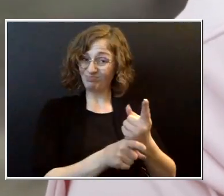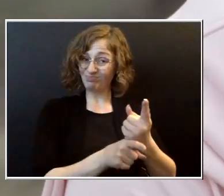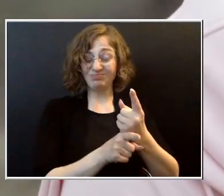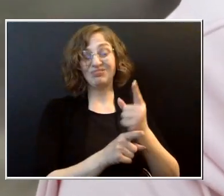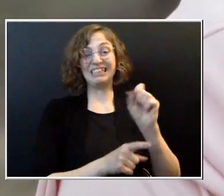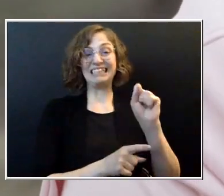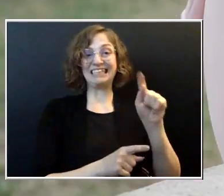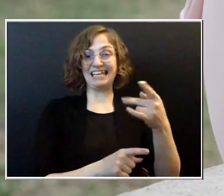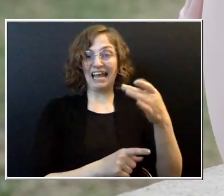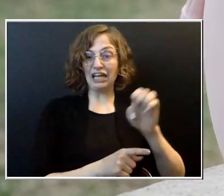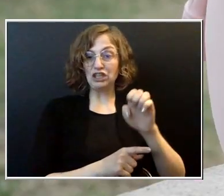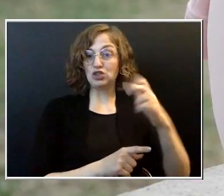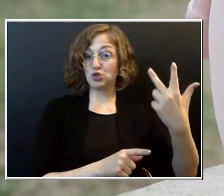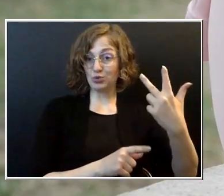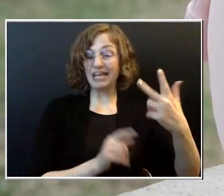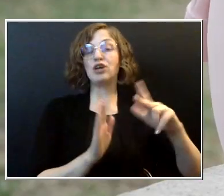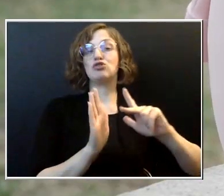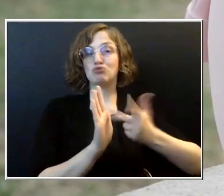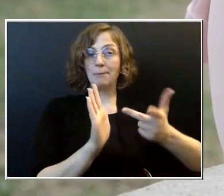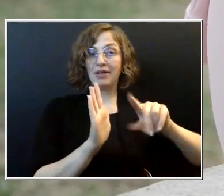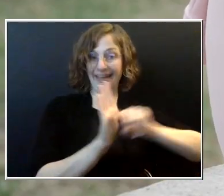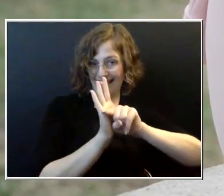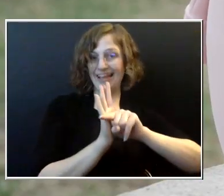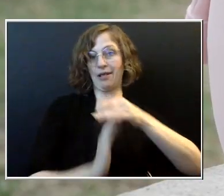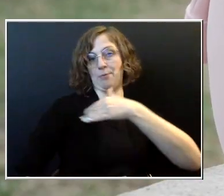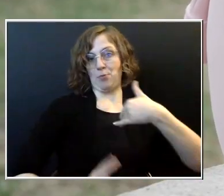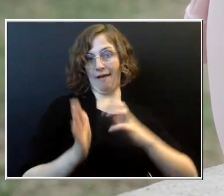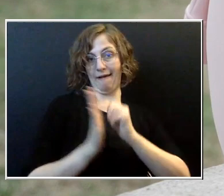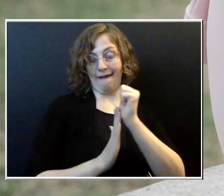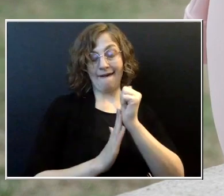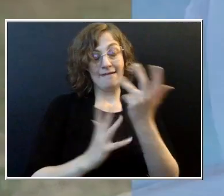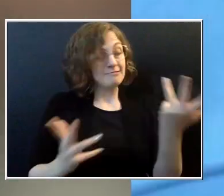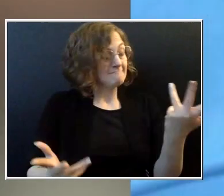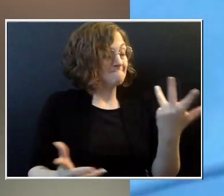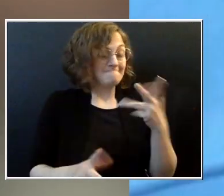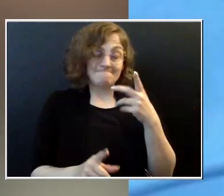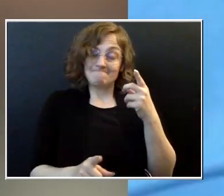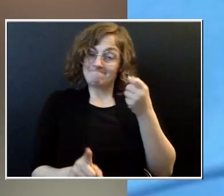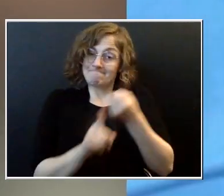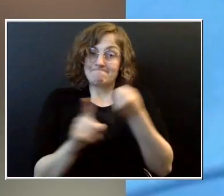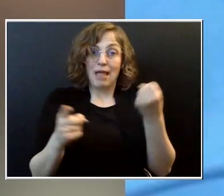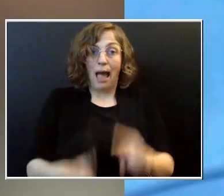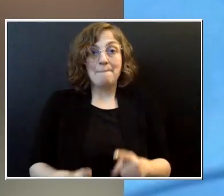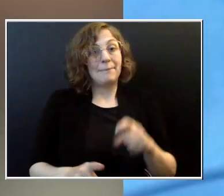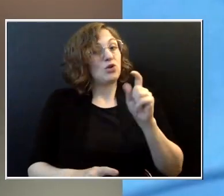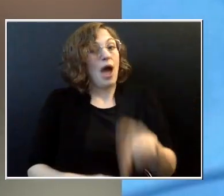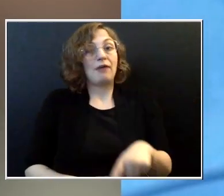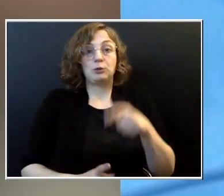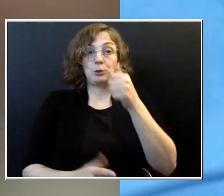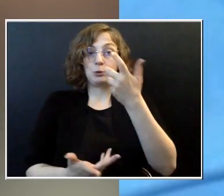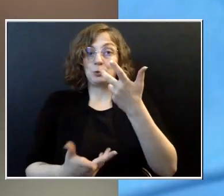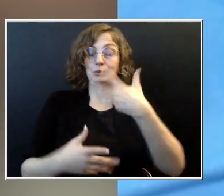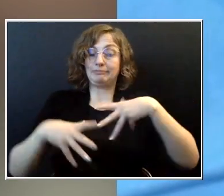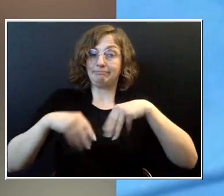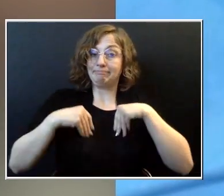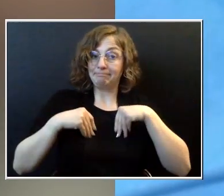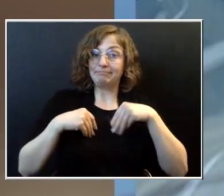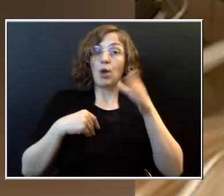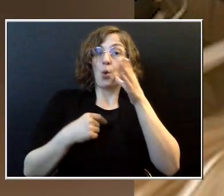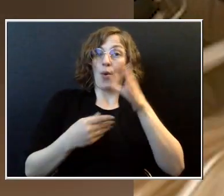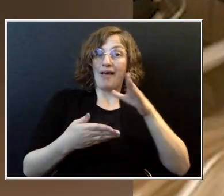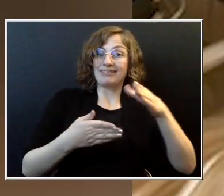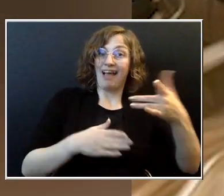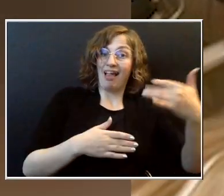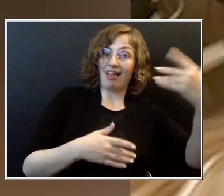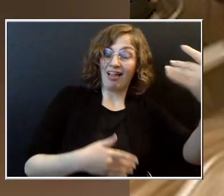right? You know, you got to start dealing with the possibility of your own mortality. As a Black woman, her chances of dying from breast